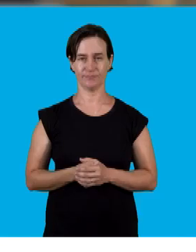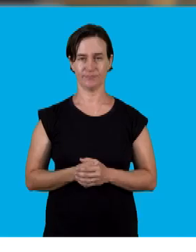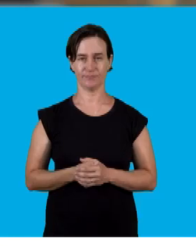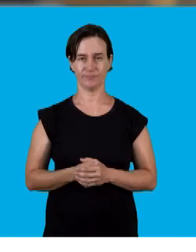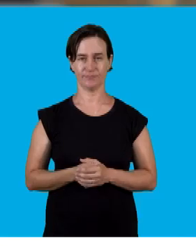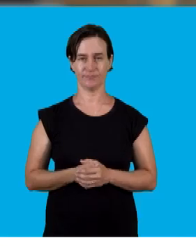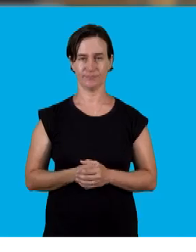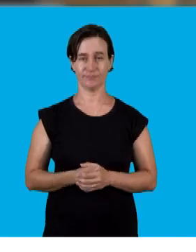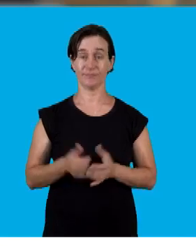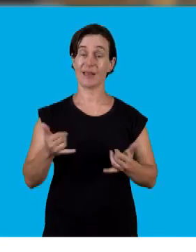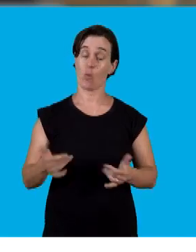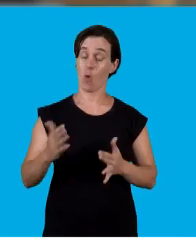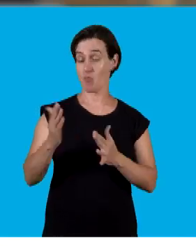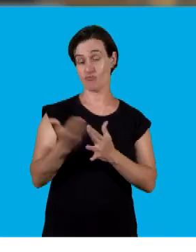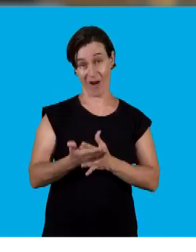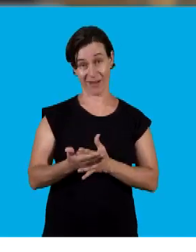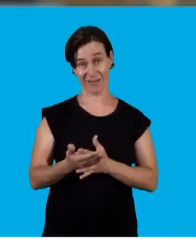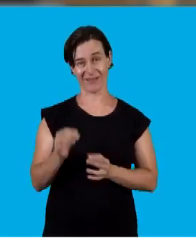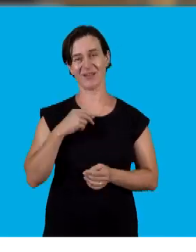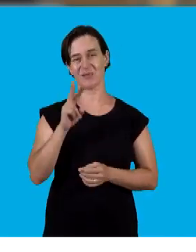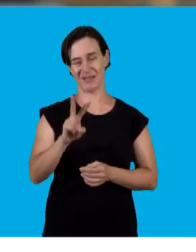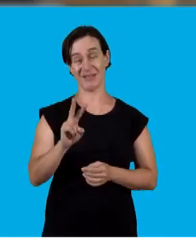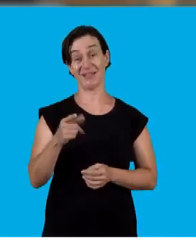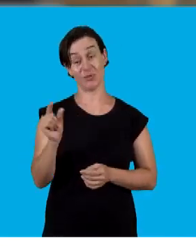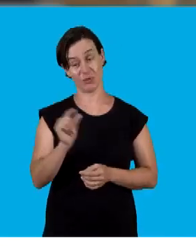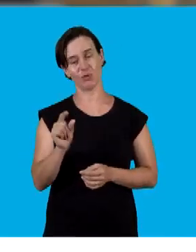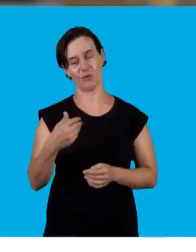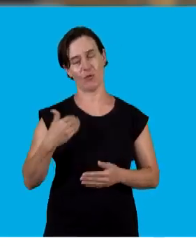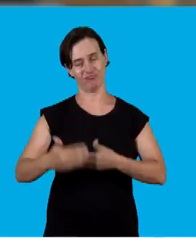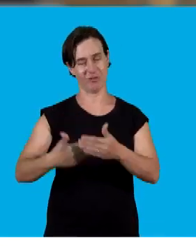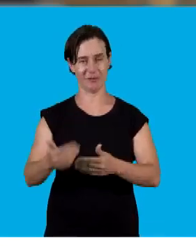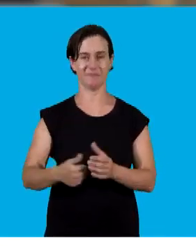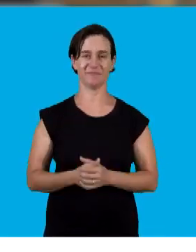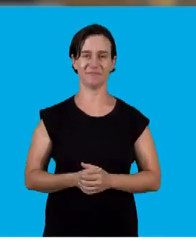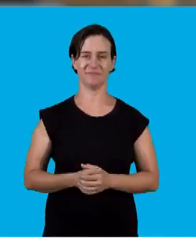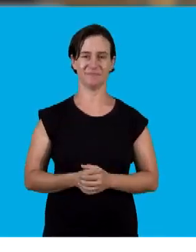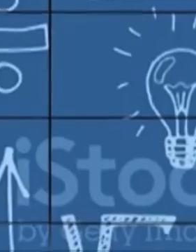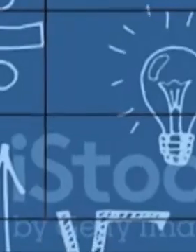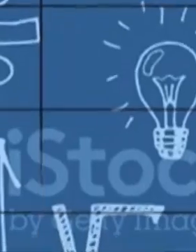Let's quickly go to an ad break, and then we'll see you now for the rest of our lesson.